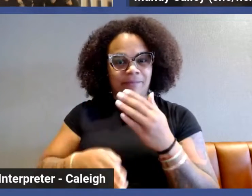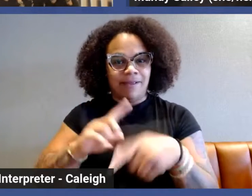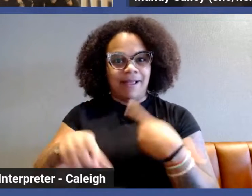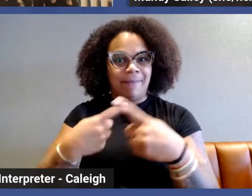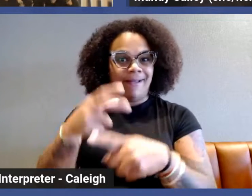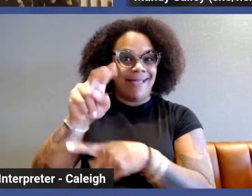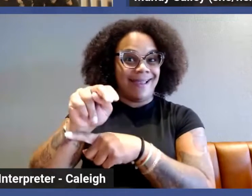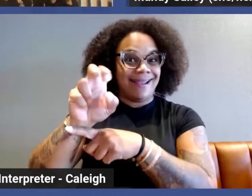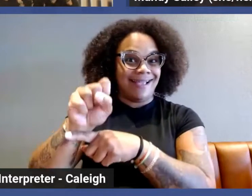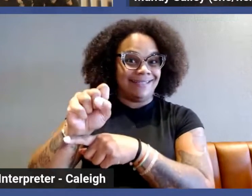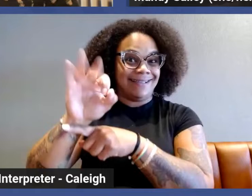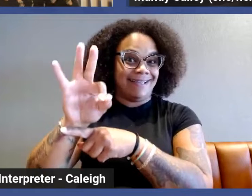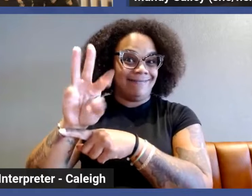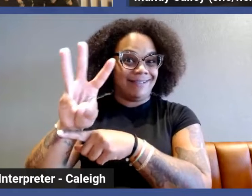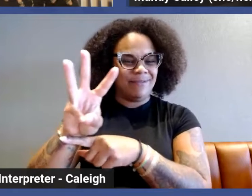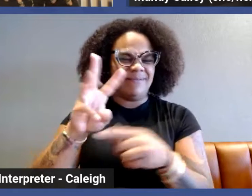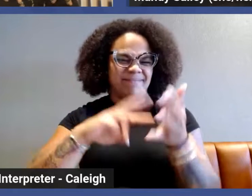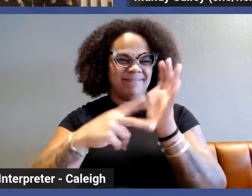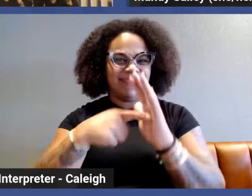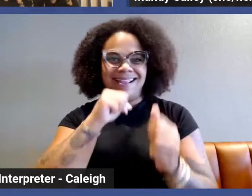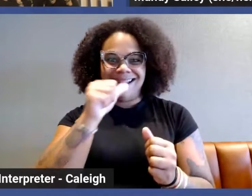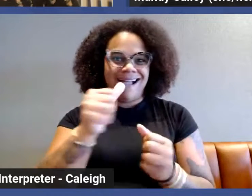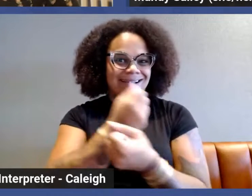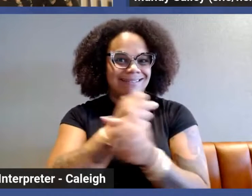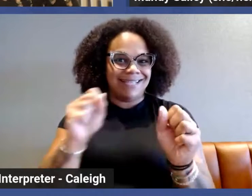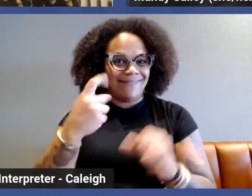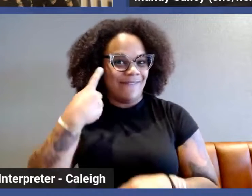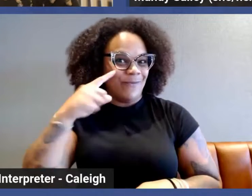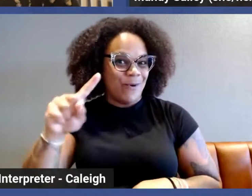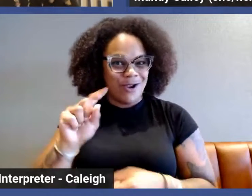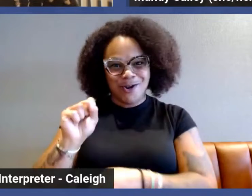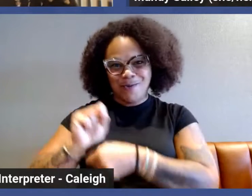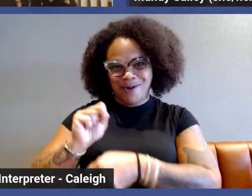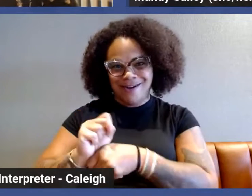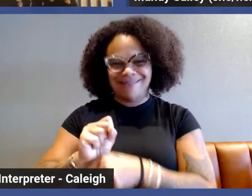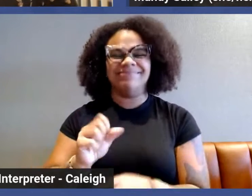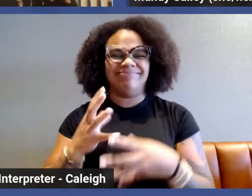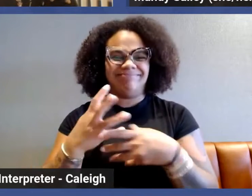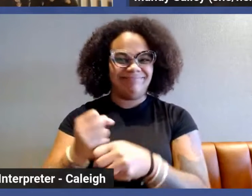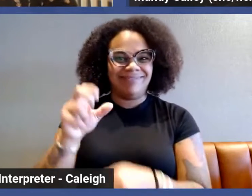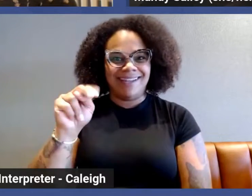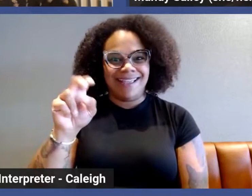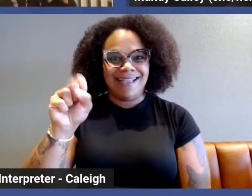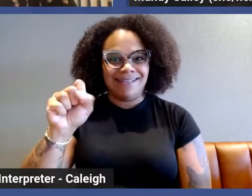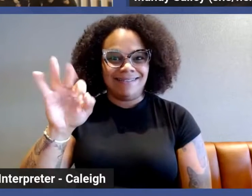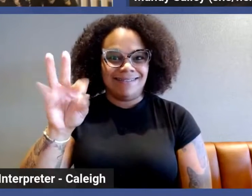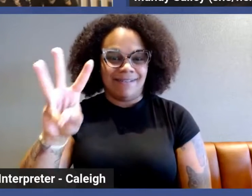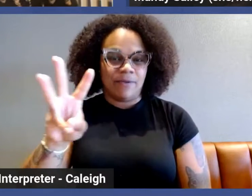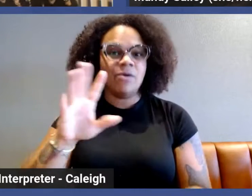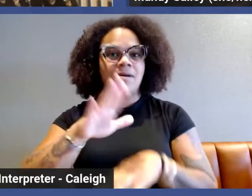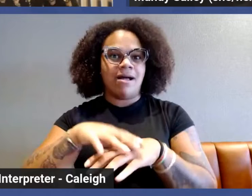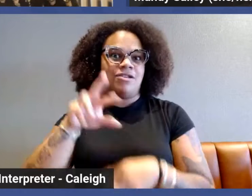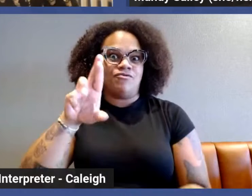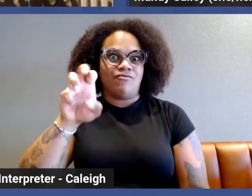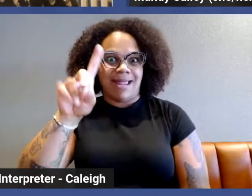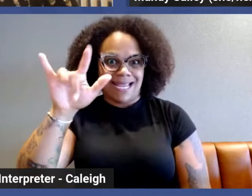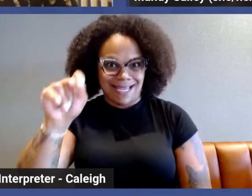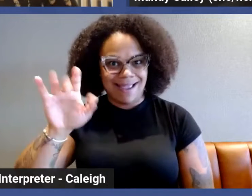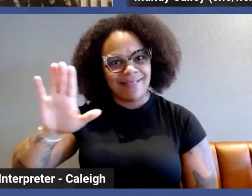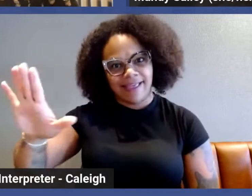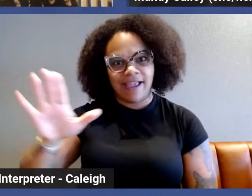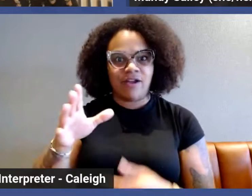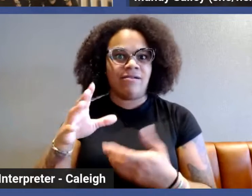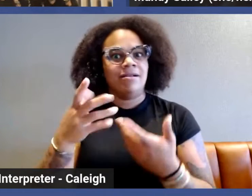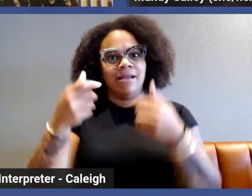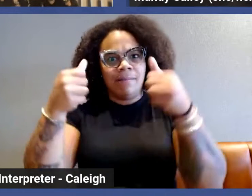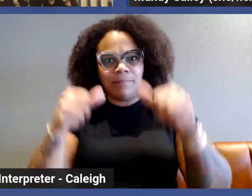NSFW, or not safe for work, for those of you who are not in the know, content on Reddit and their content moderation policies. And we're going to